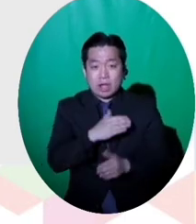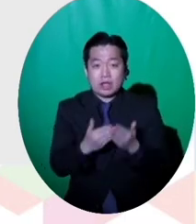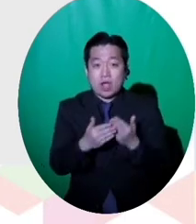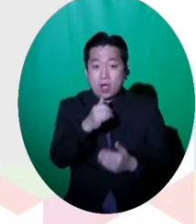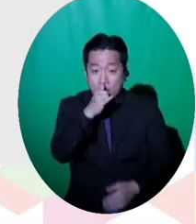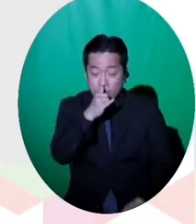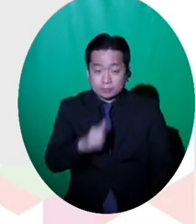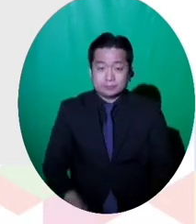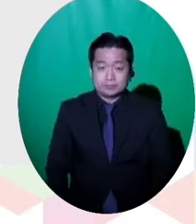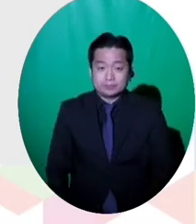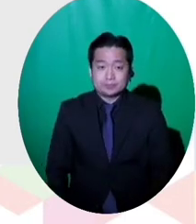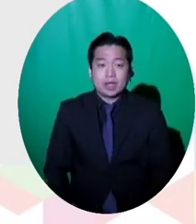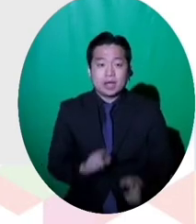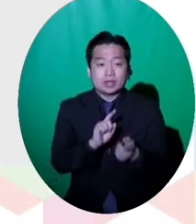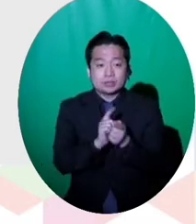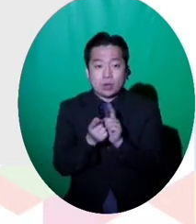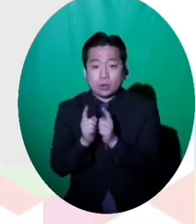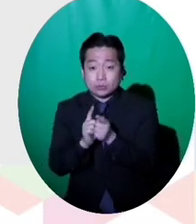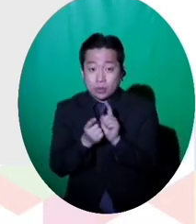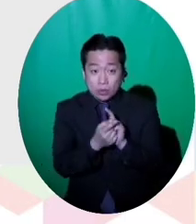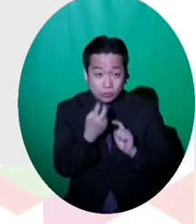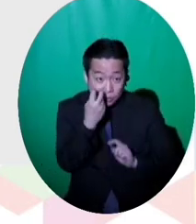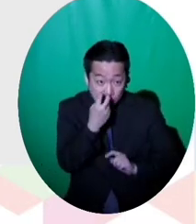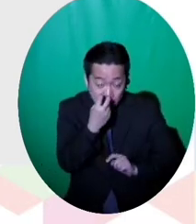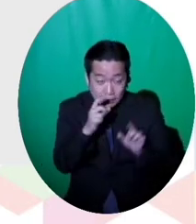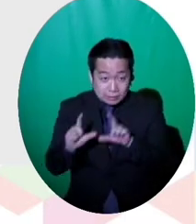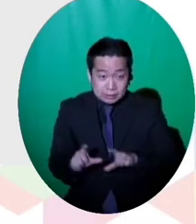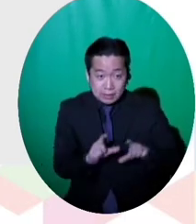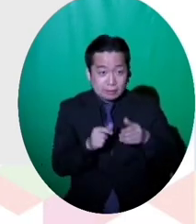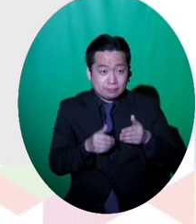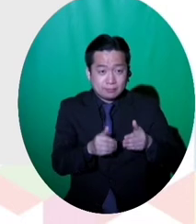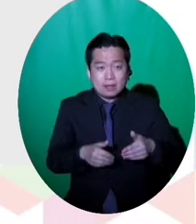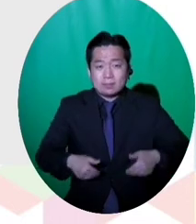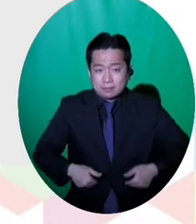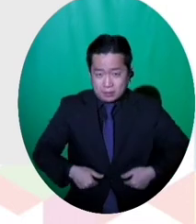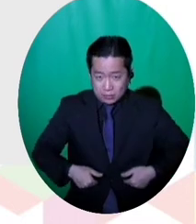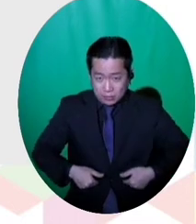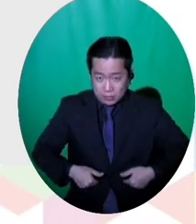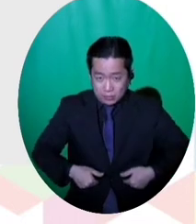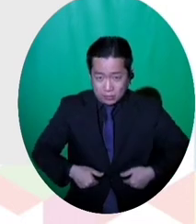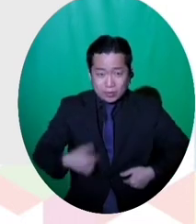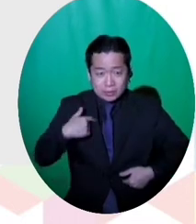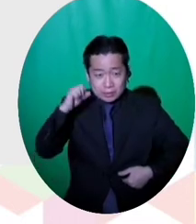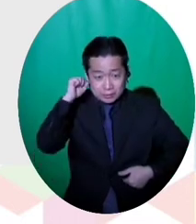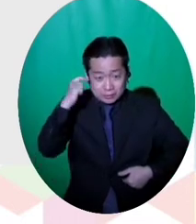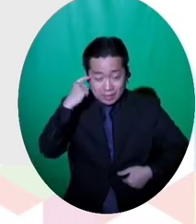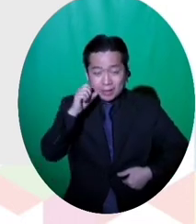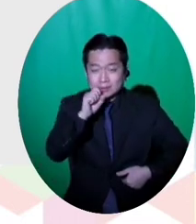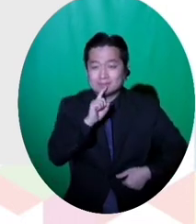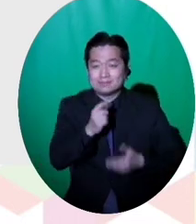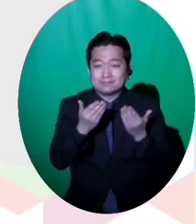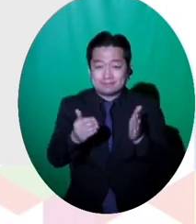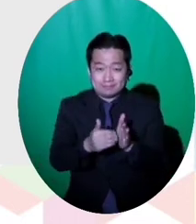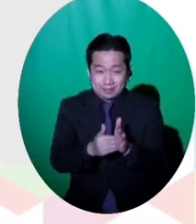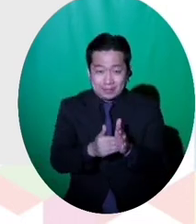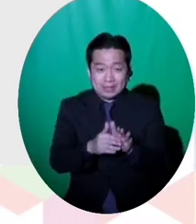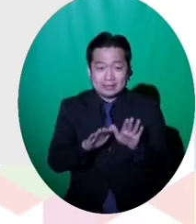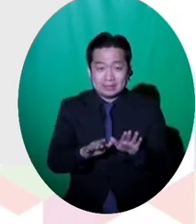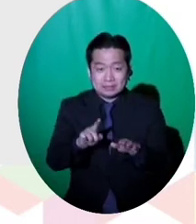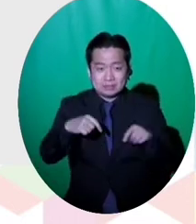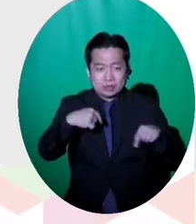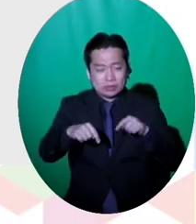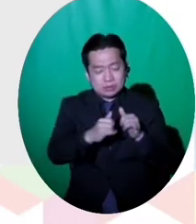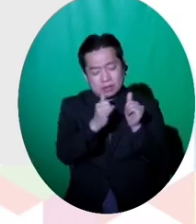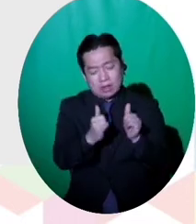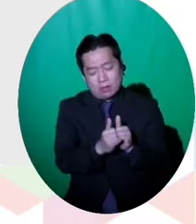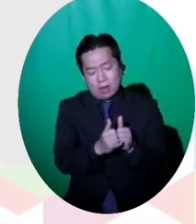political system and point to the ways that what we care about is not what we should care about. We should care about people, the